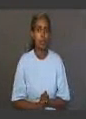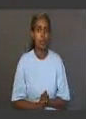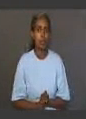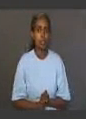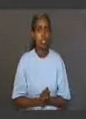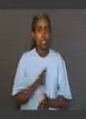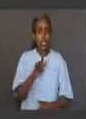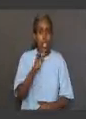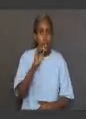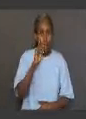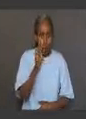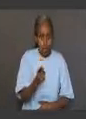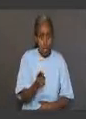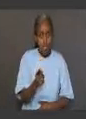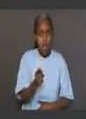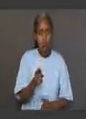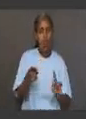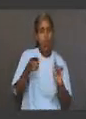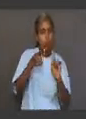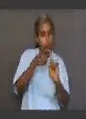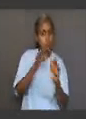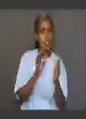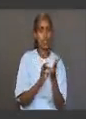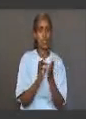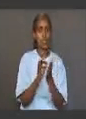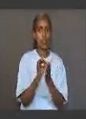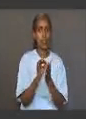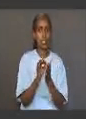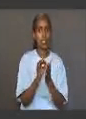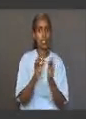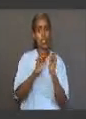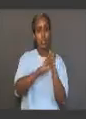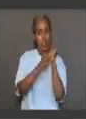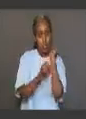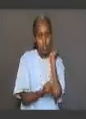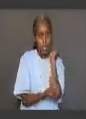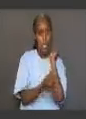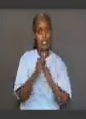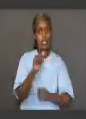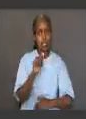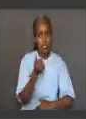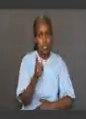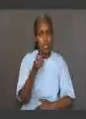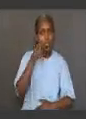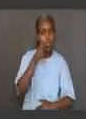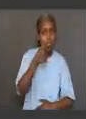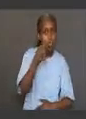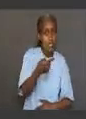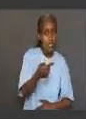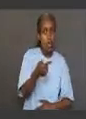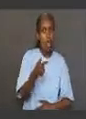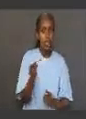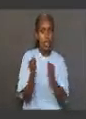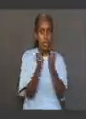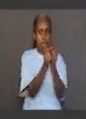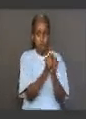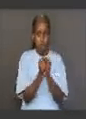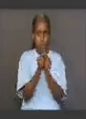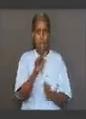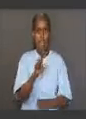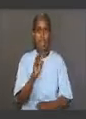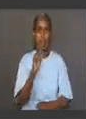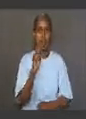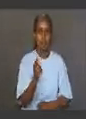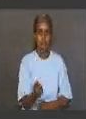The logarithm of a positive number to the base 10 is called a common